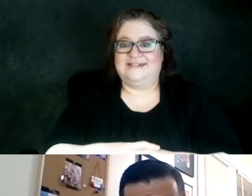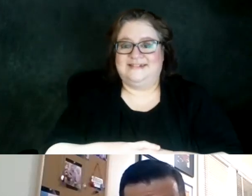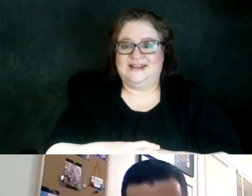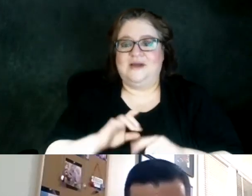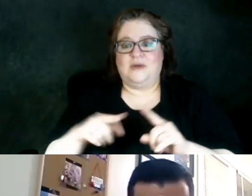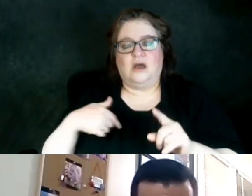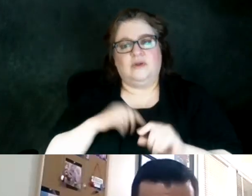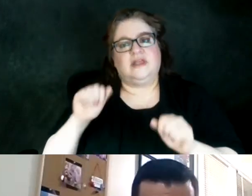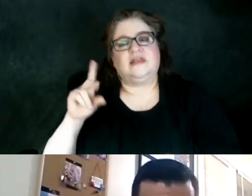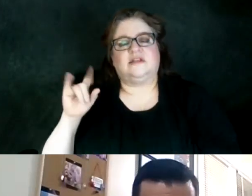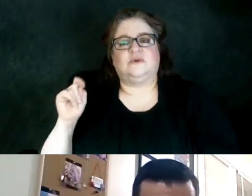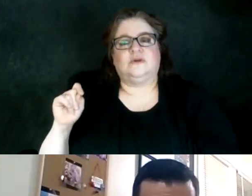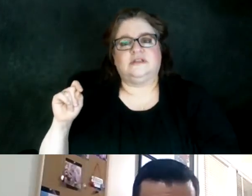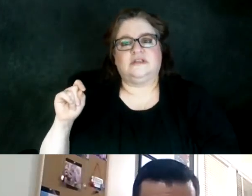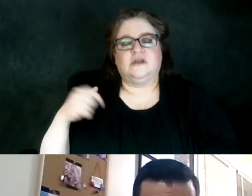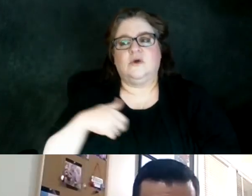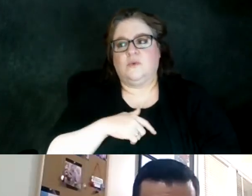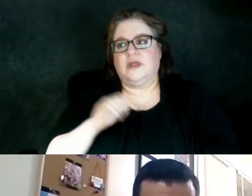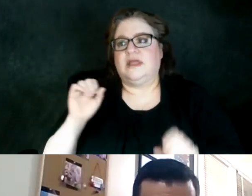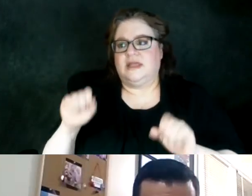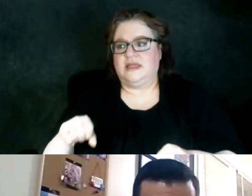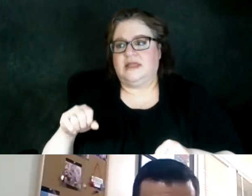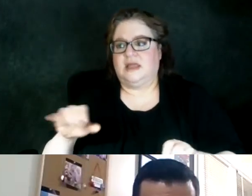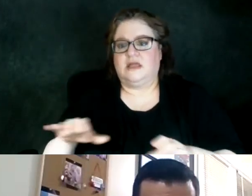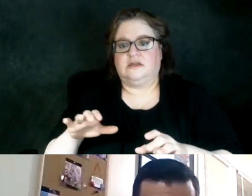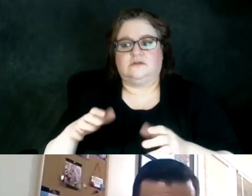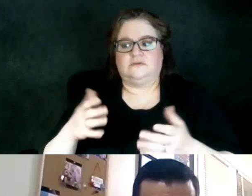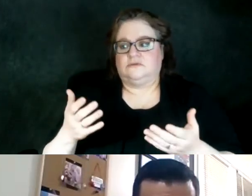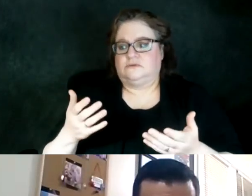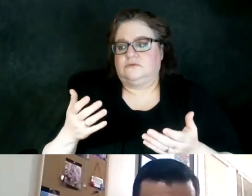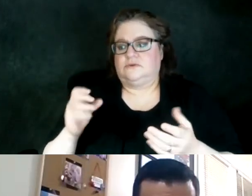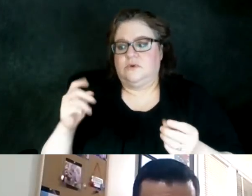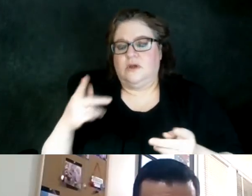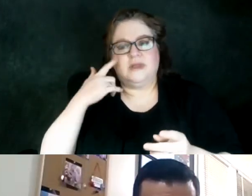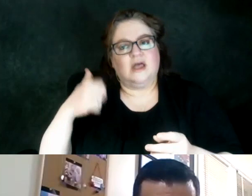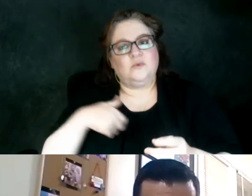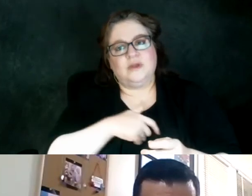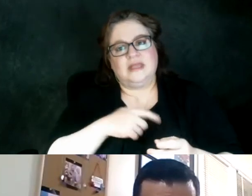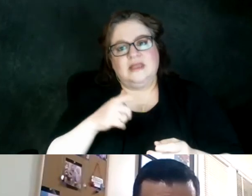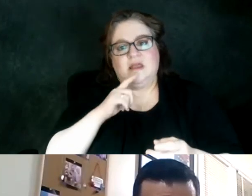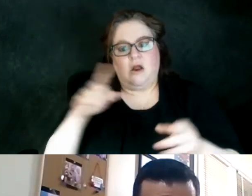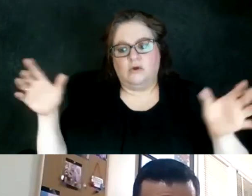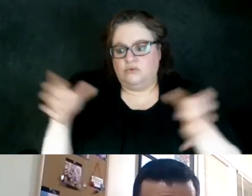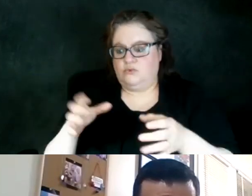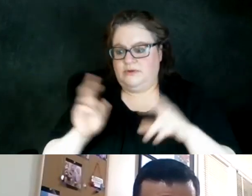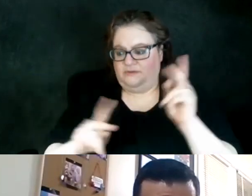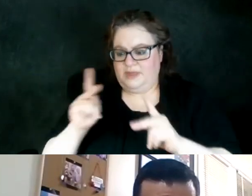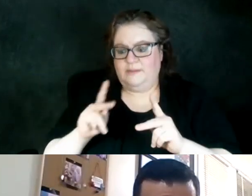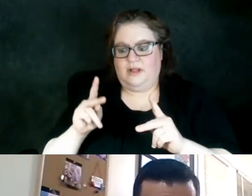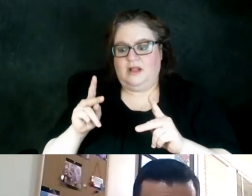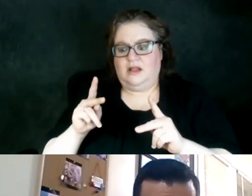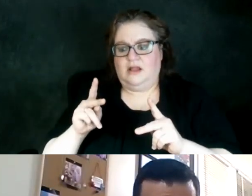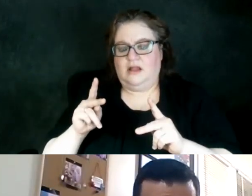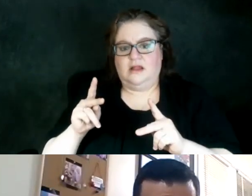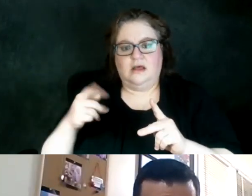we can do it. We can do what everything, because we are a group of people there. We